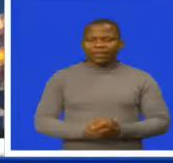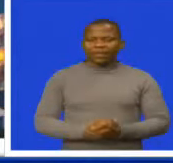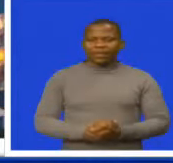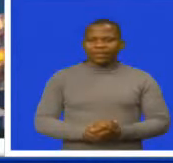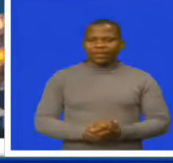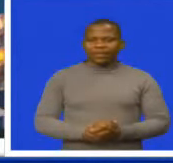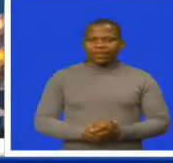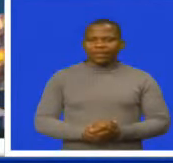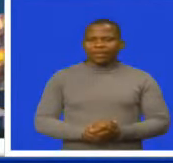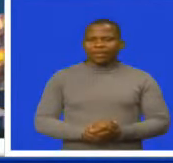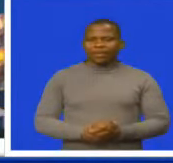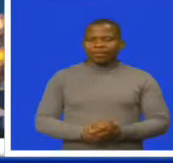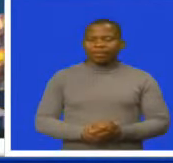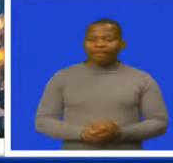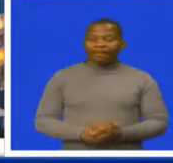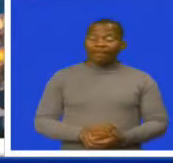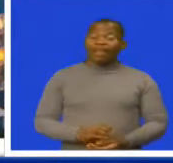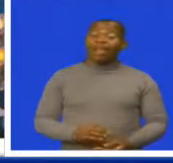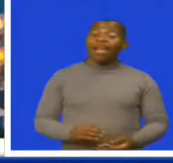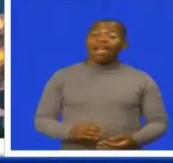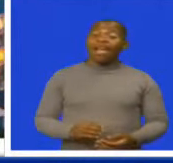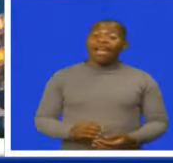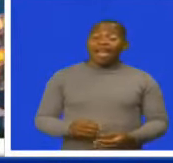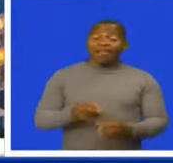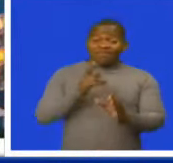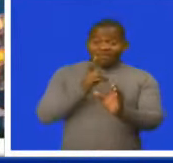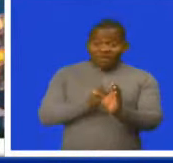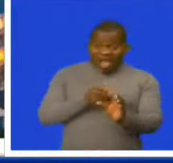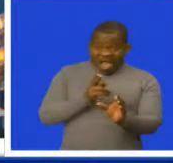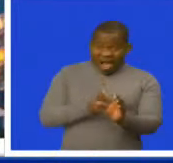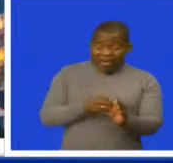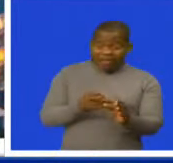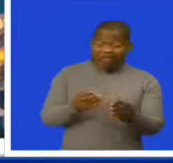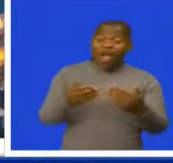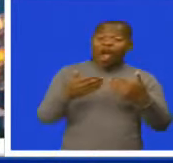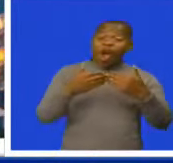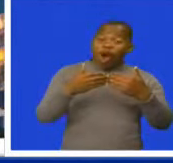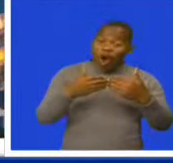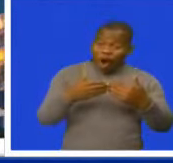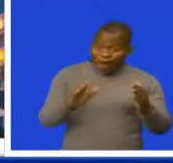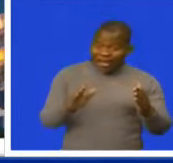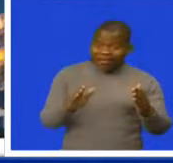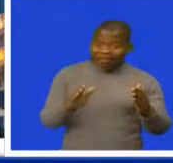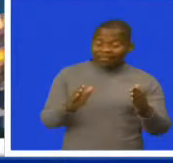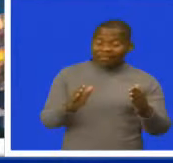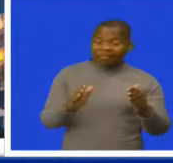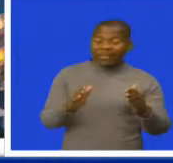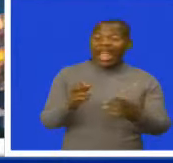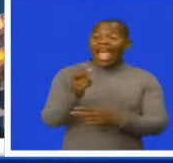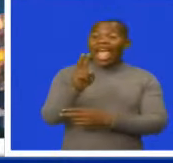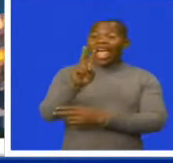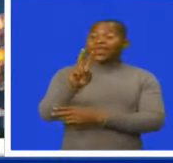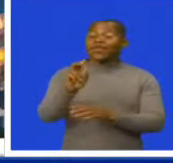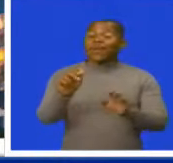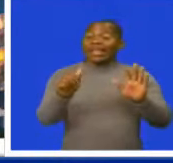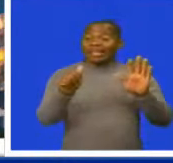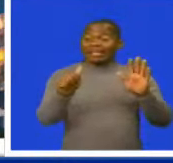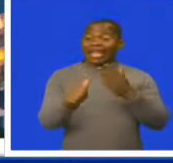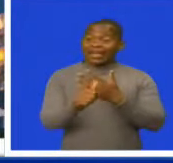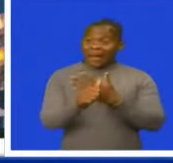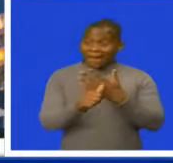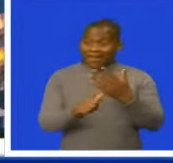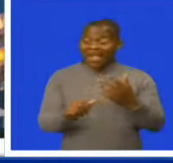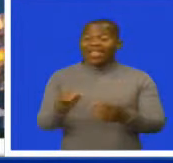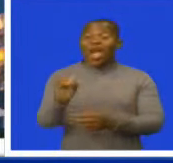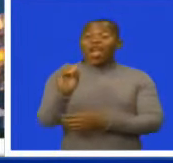Sekaphelile emalanga langemashumi lamathathu soloke kwavulwa kuthengiswa kwetshwala lapha eveni. Kulamalanga lawo